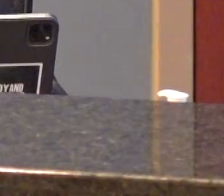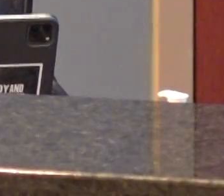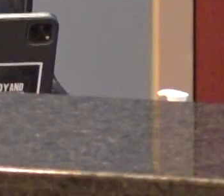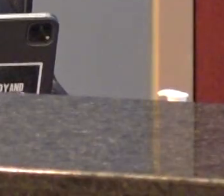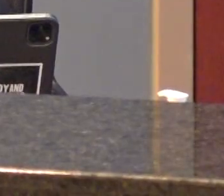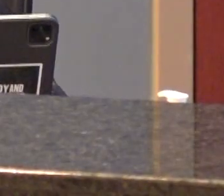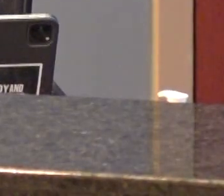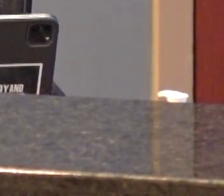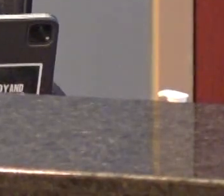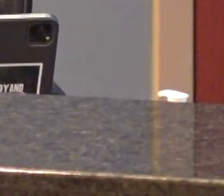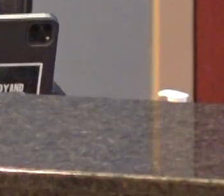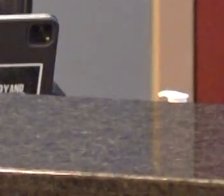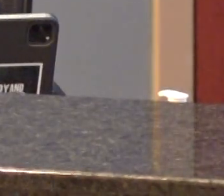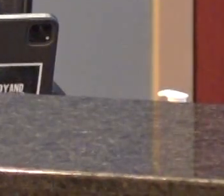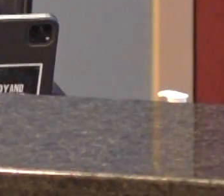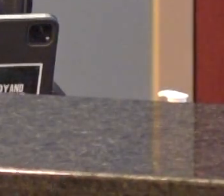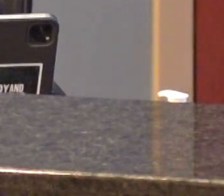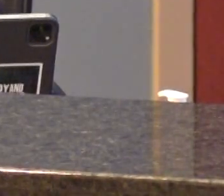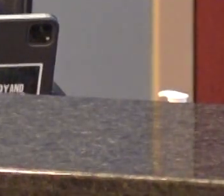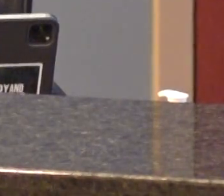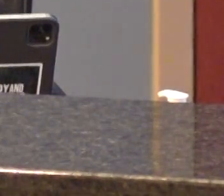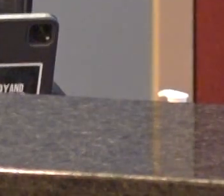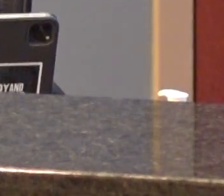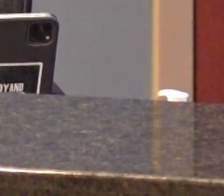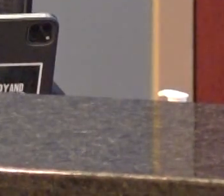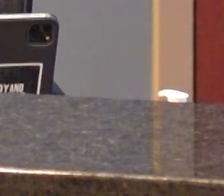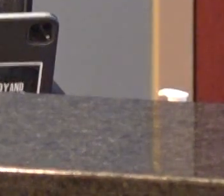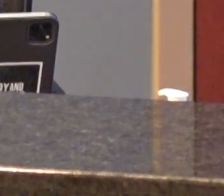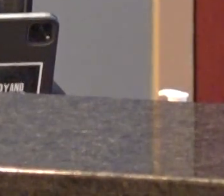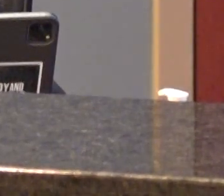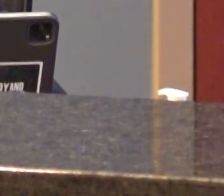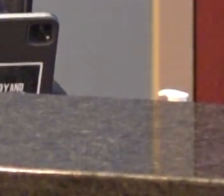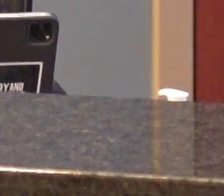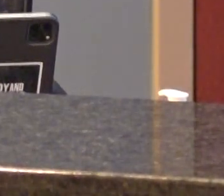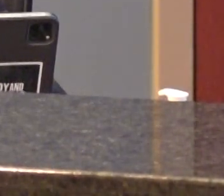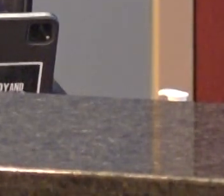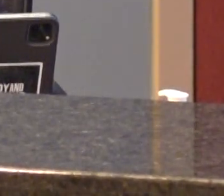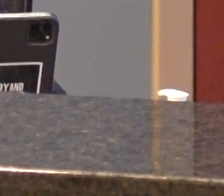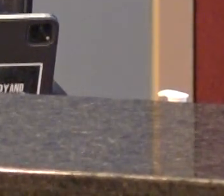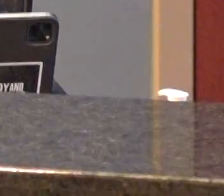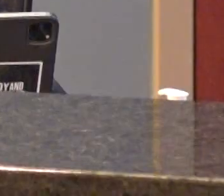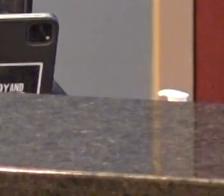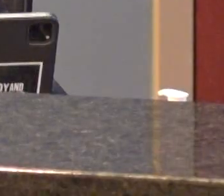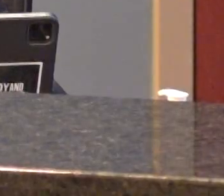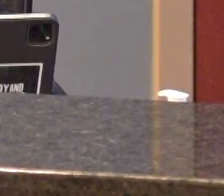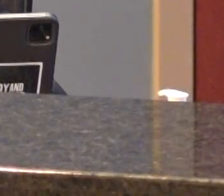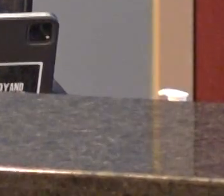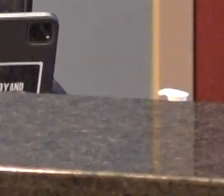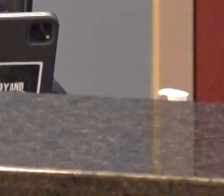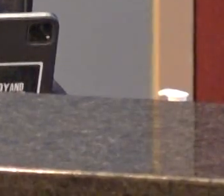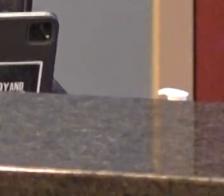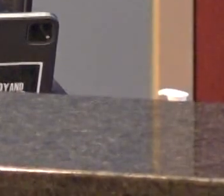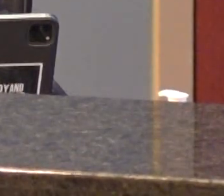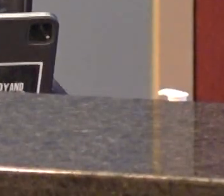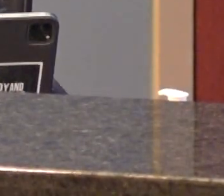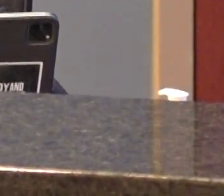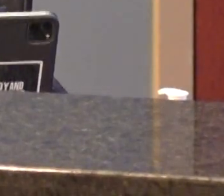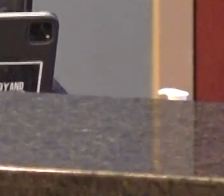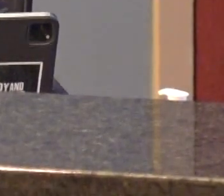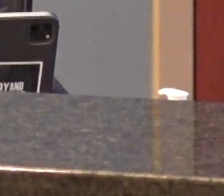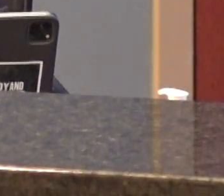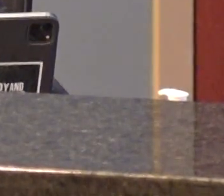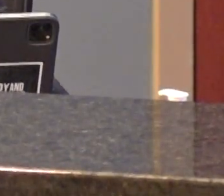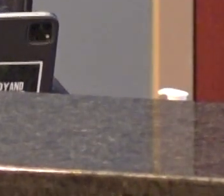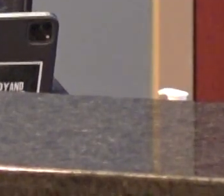I want to see us get this through, and so in a way that we can be proud of the opportunities that we